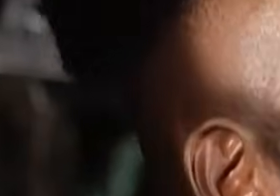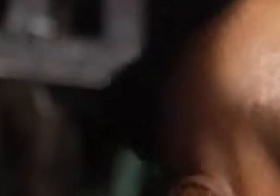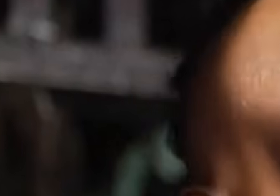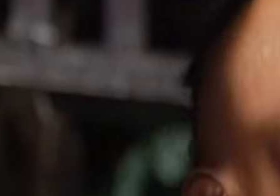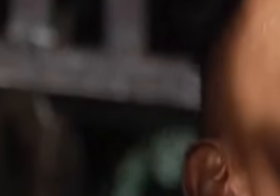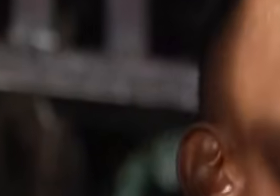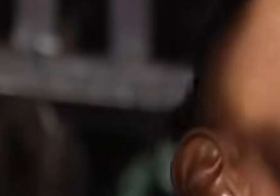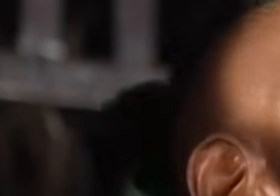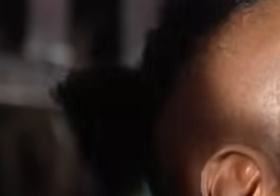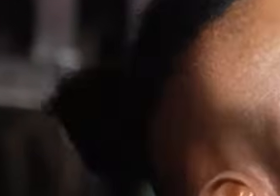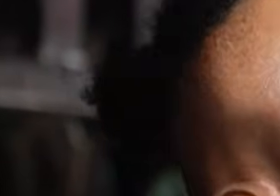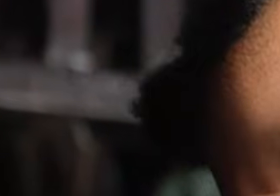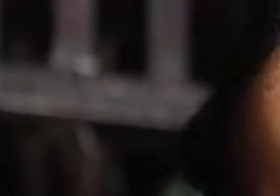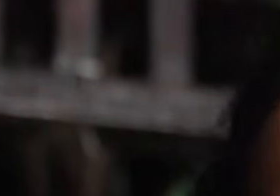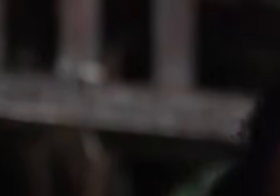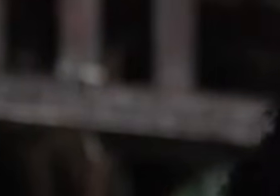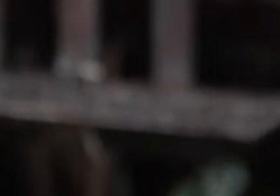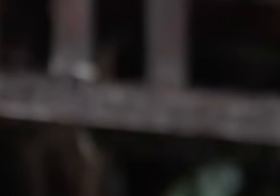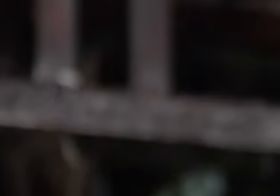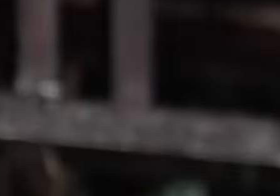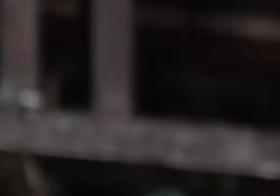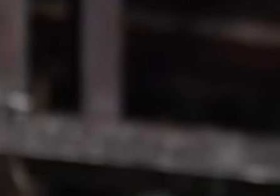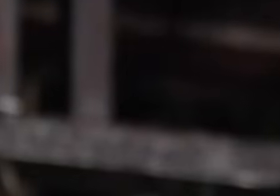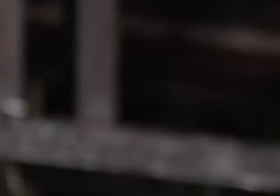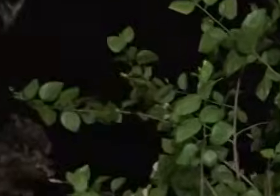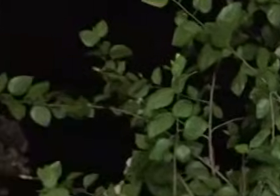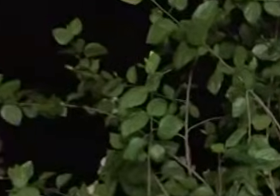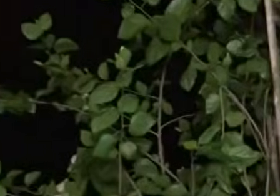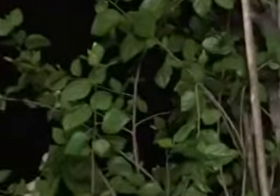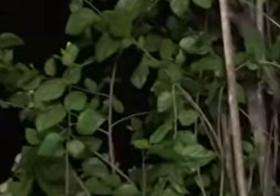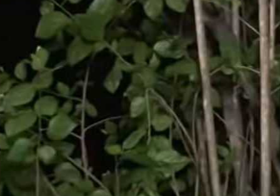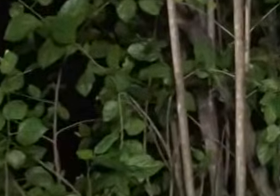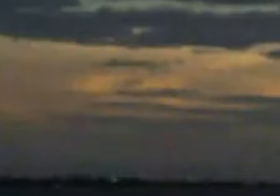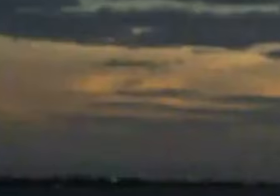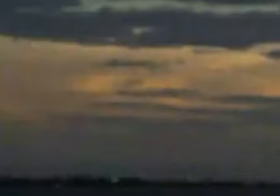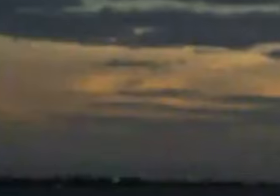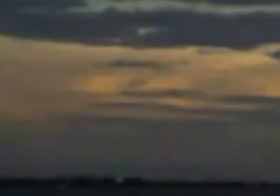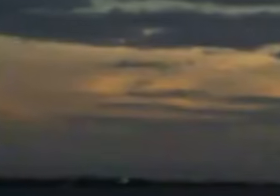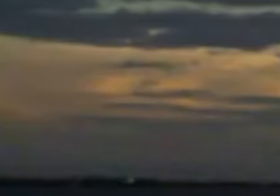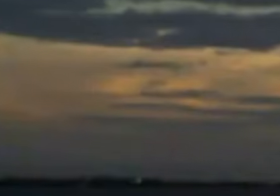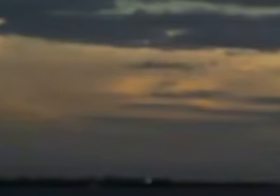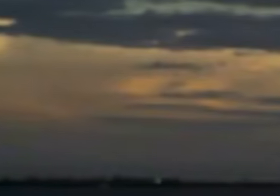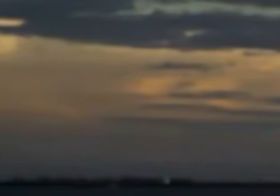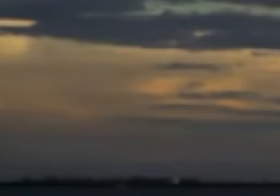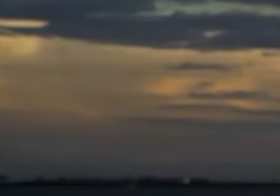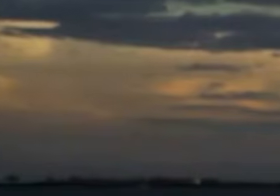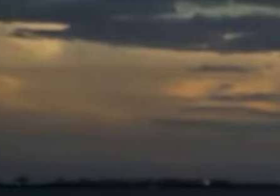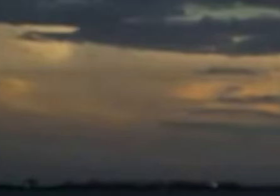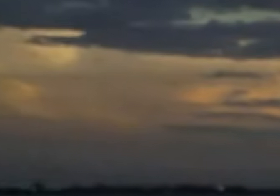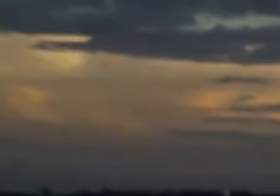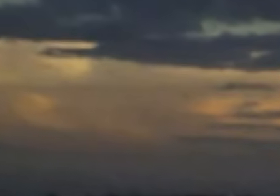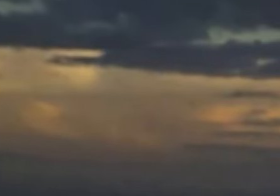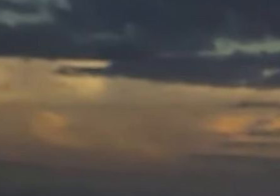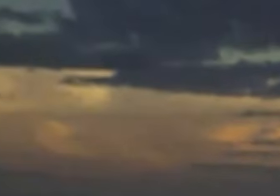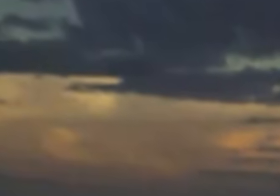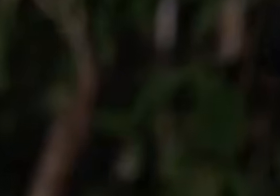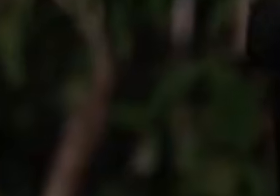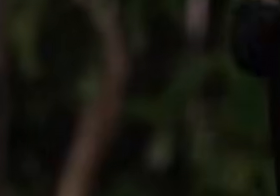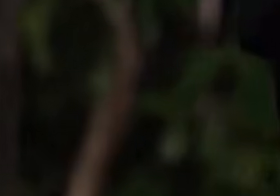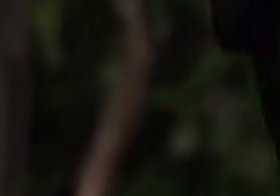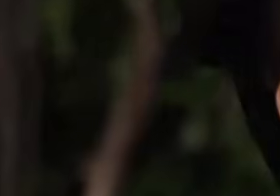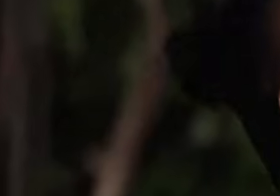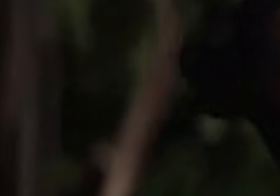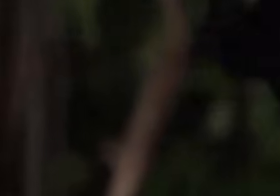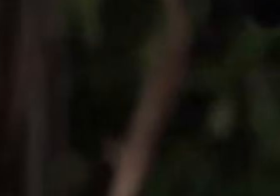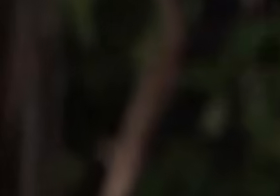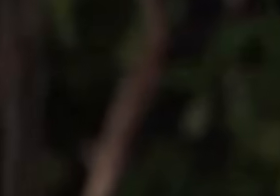girl. So if you ever cheat, you better give me back me teeth. Me say your mouth